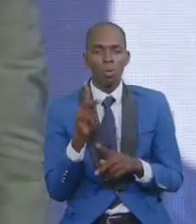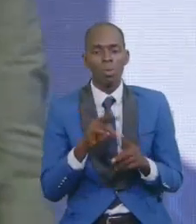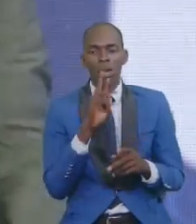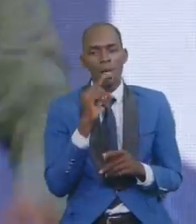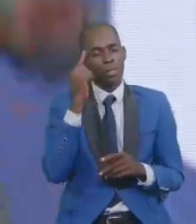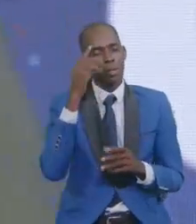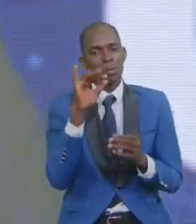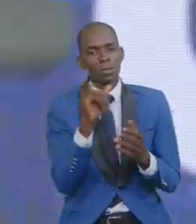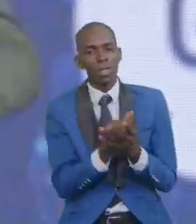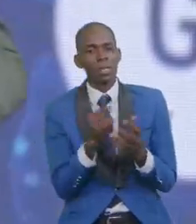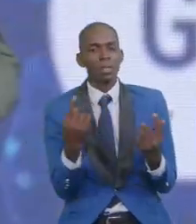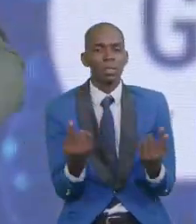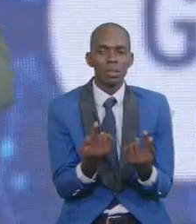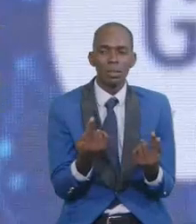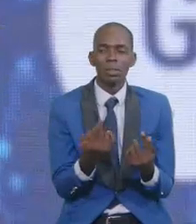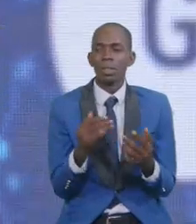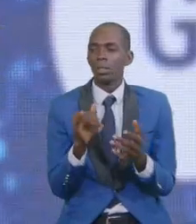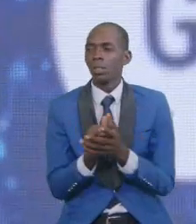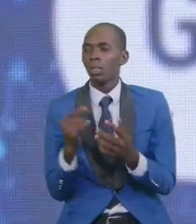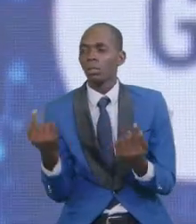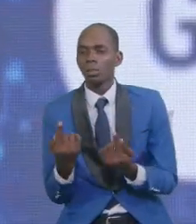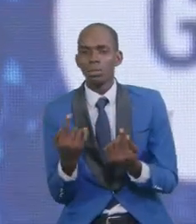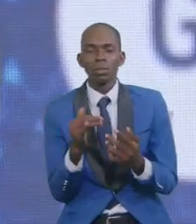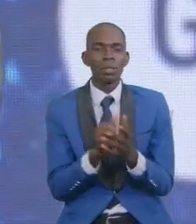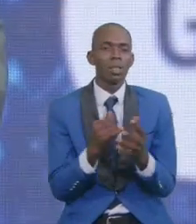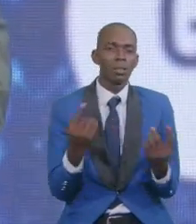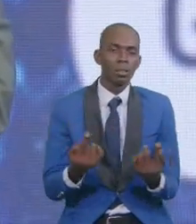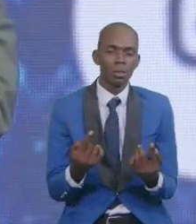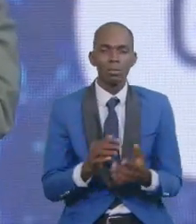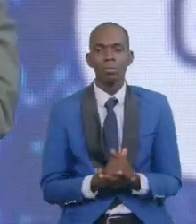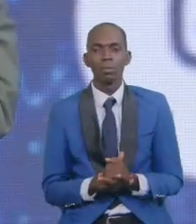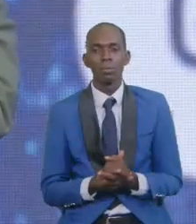that sin, that sin.